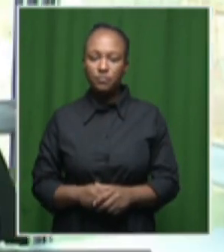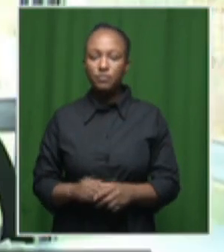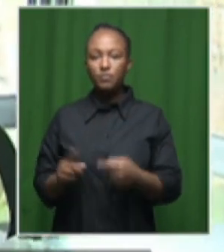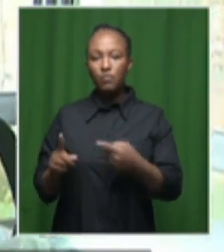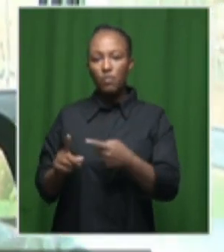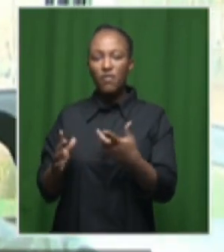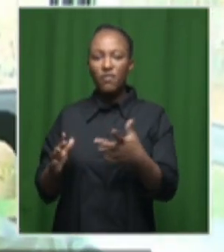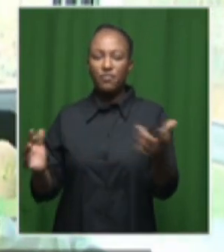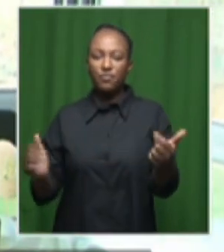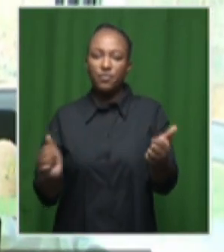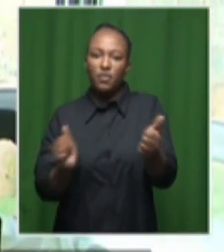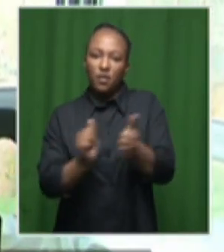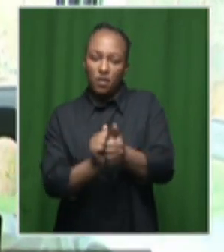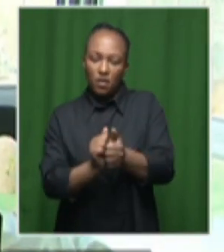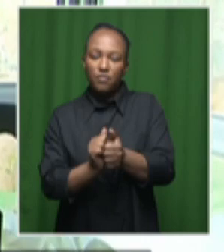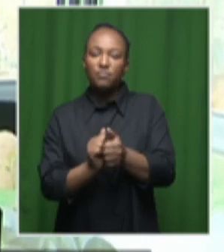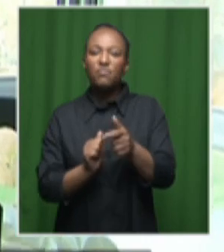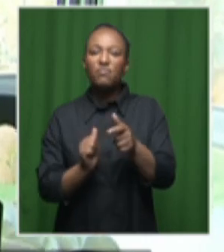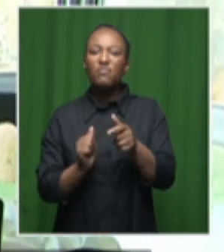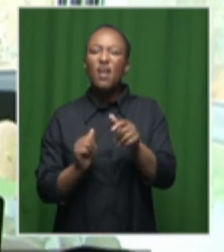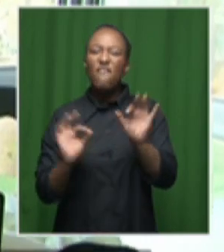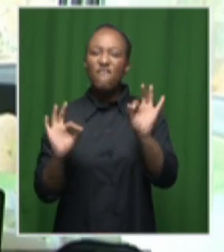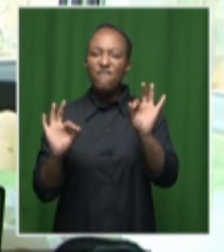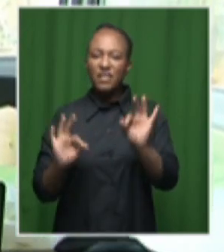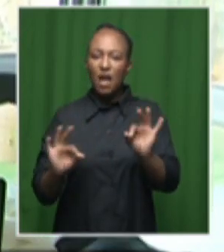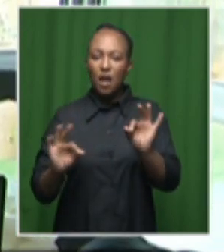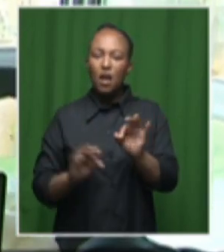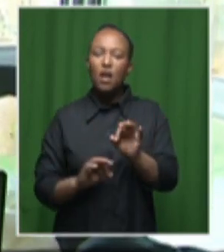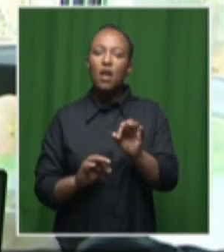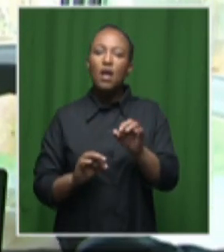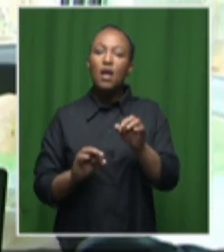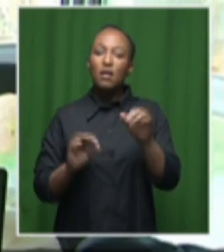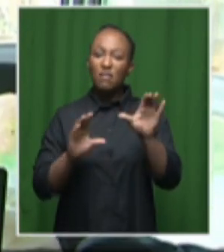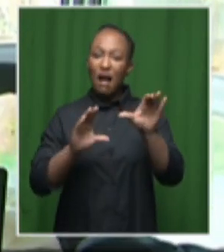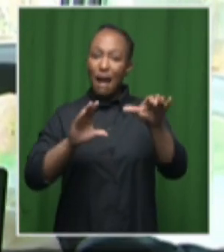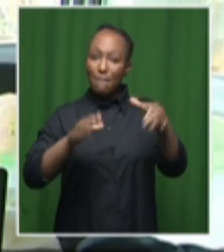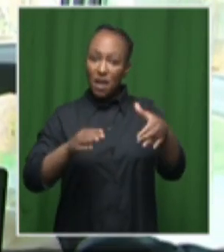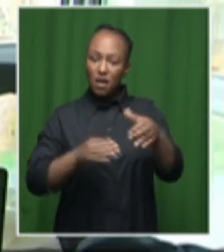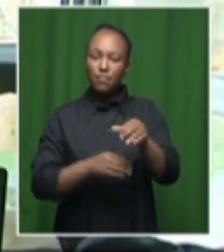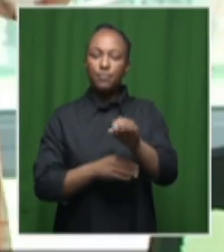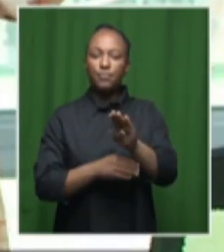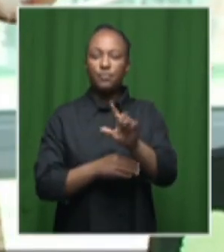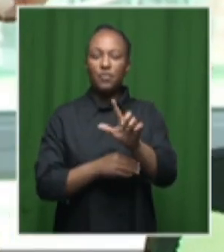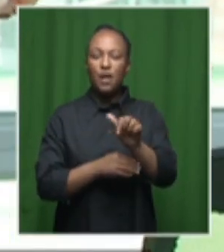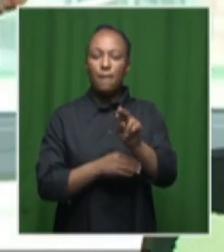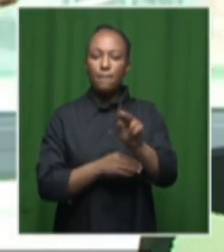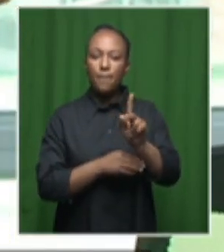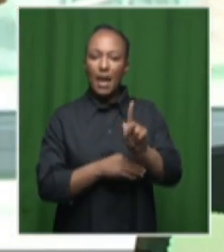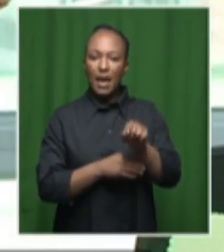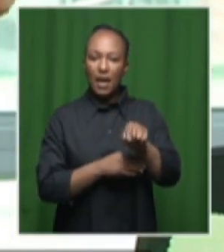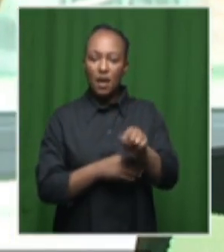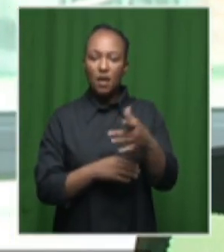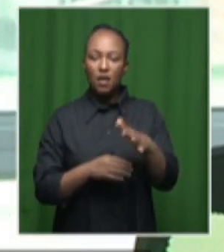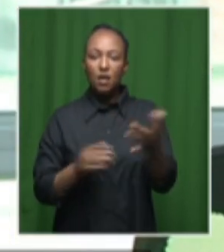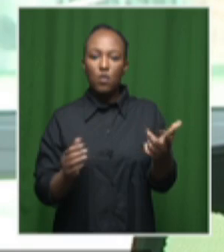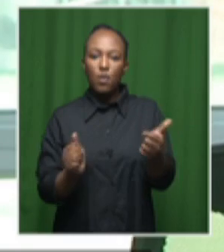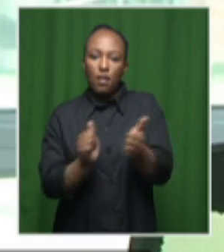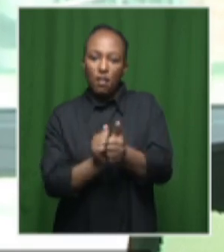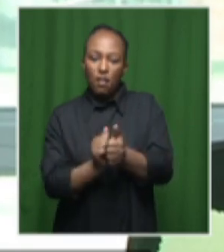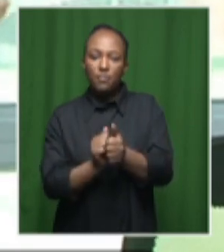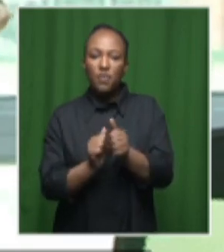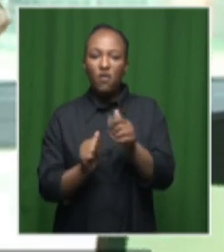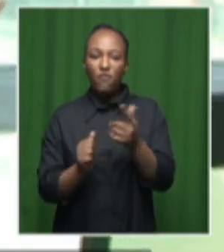fashion label The Blank Collection to serve some serious heat this December. The iconic work of Patu will be featured on